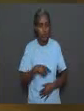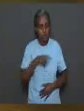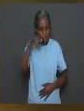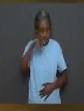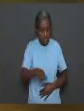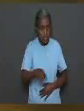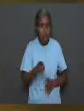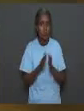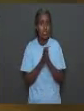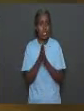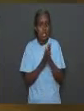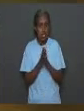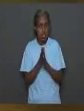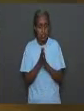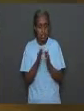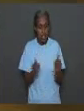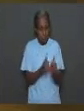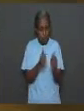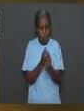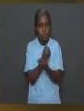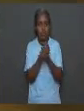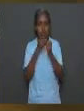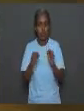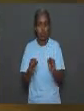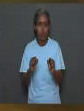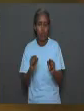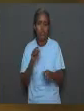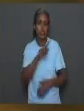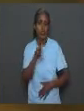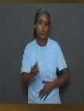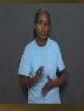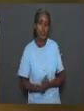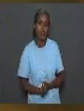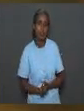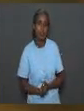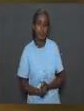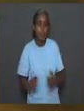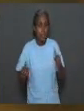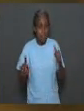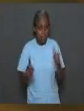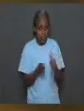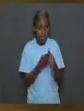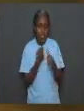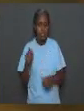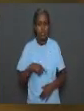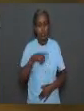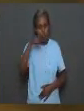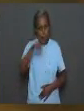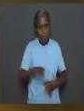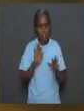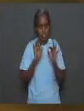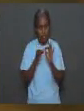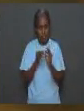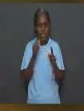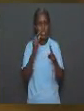satisfy in order to solve the problem. First, we must define the